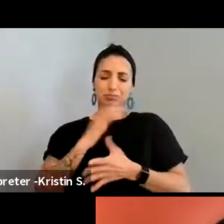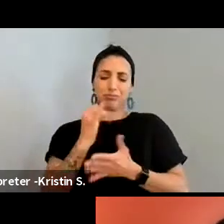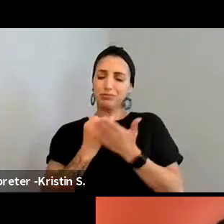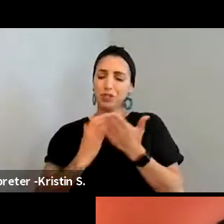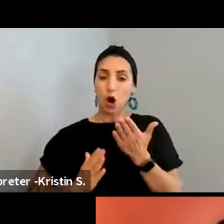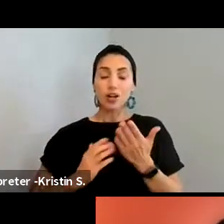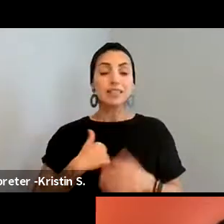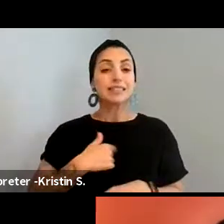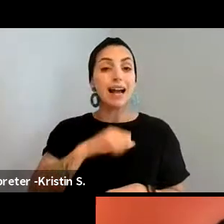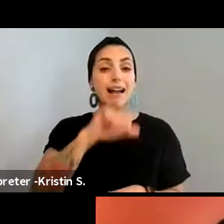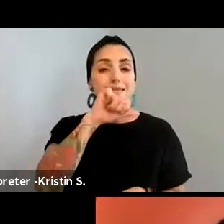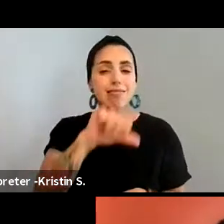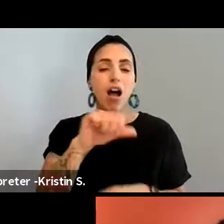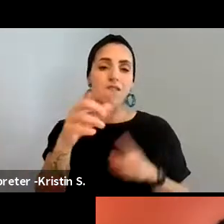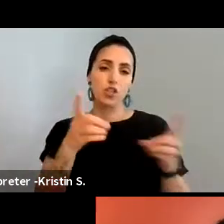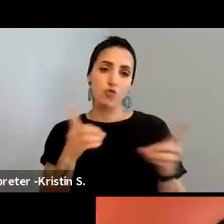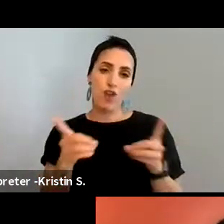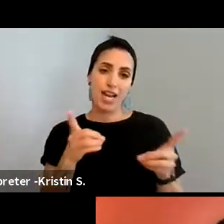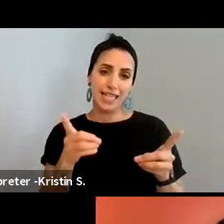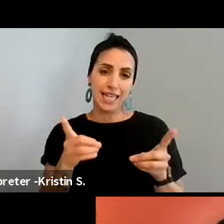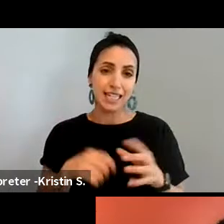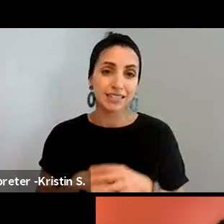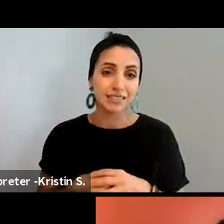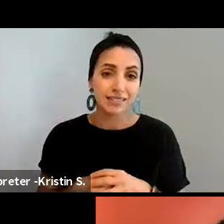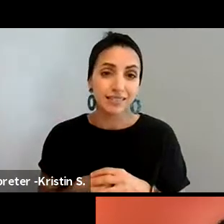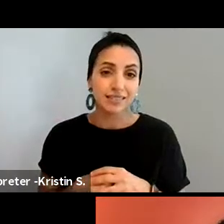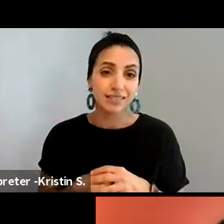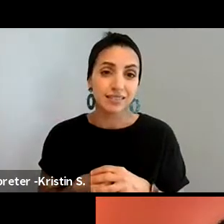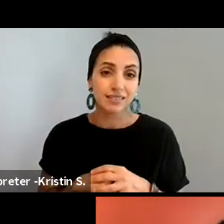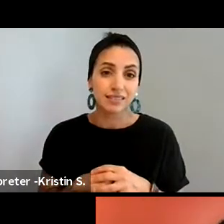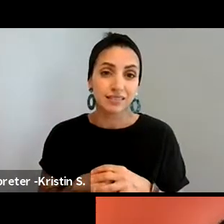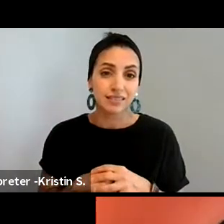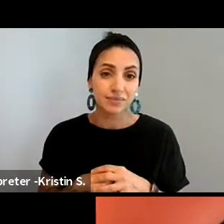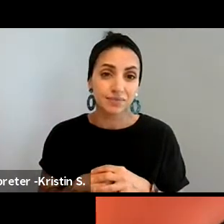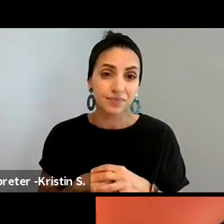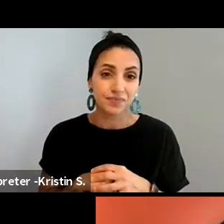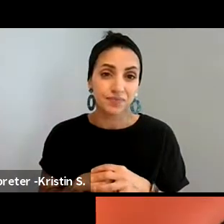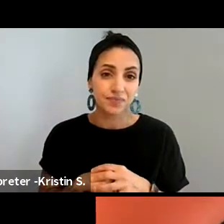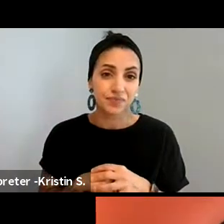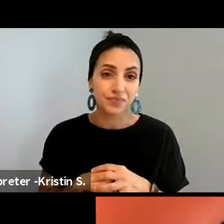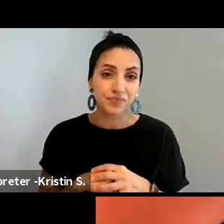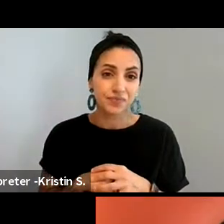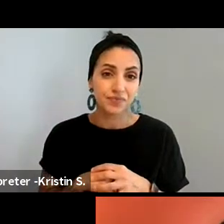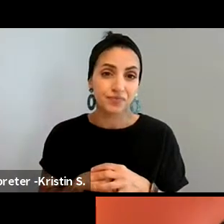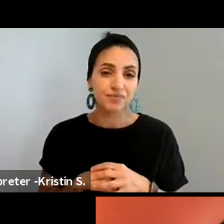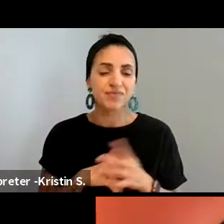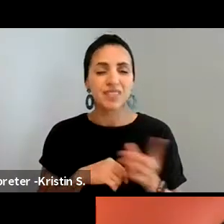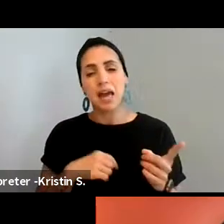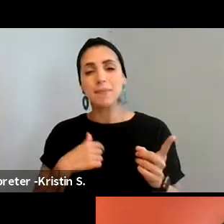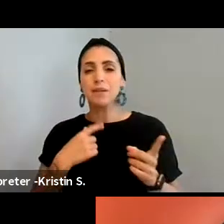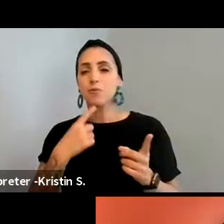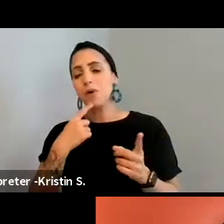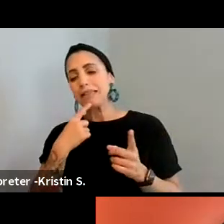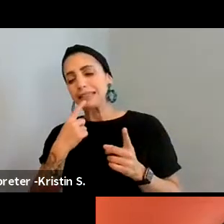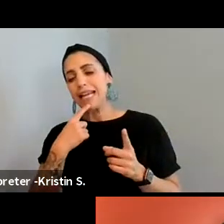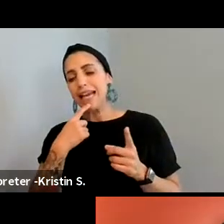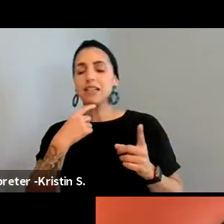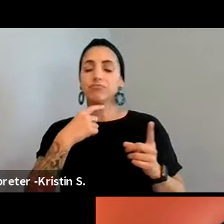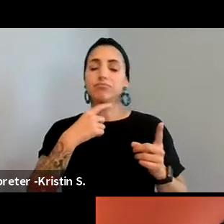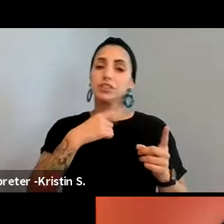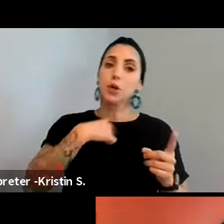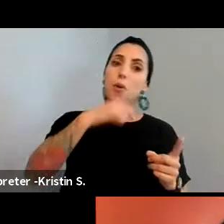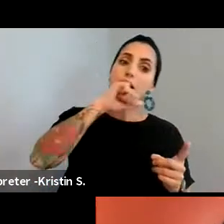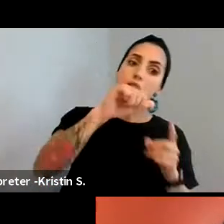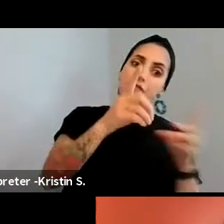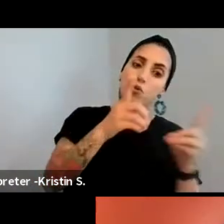directing. But it's not like I'm giving up. When I started directing it, I didn't give up acting. It's like